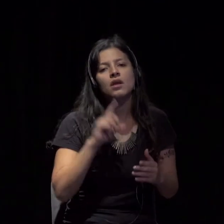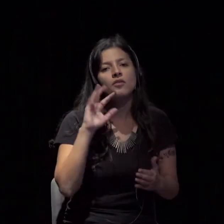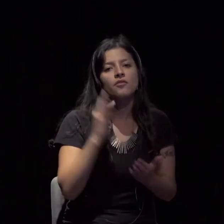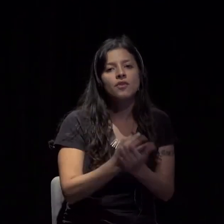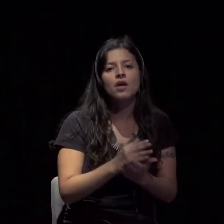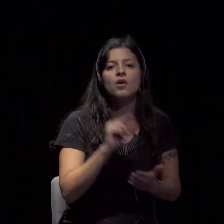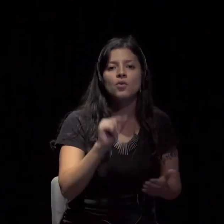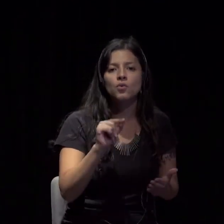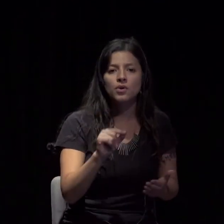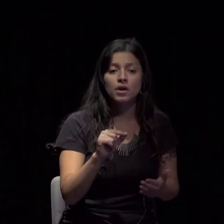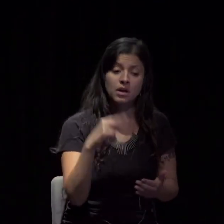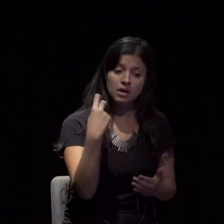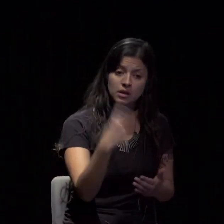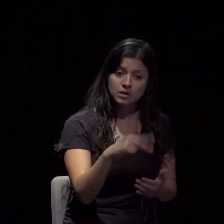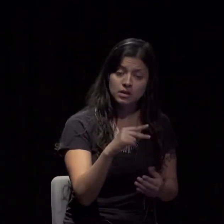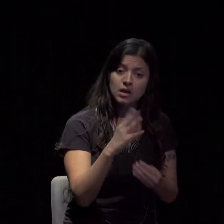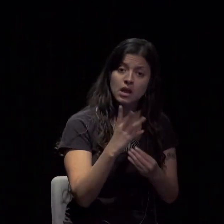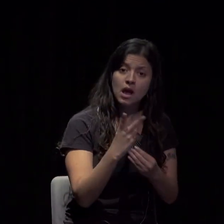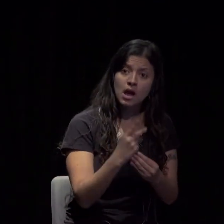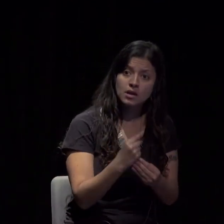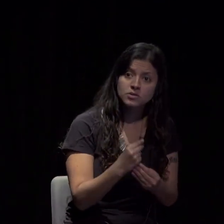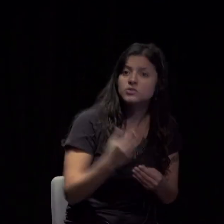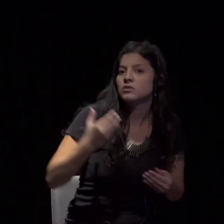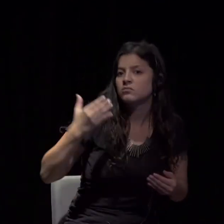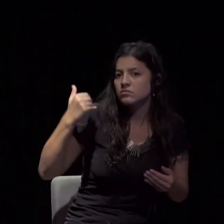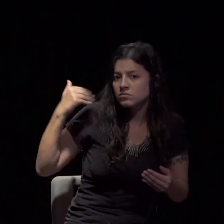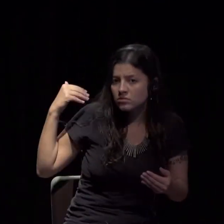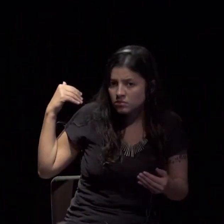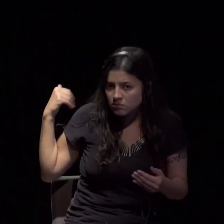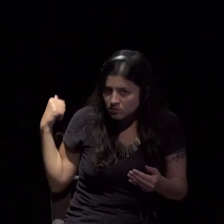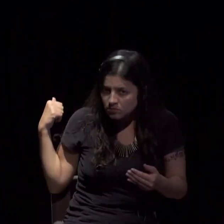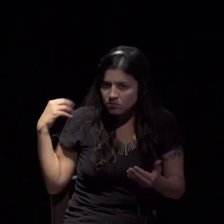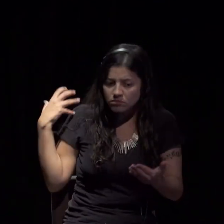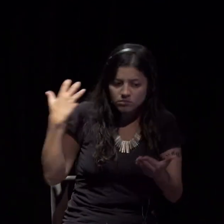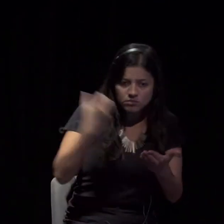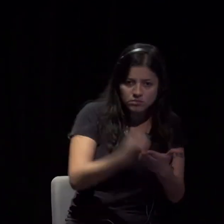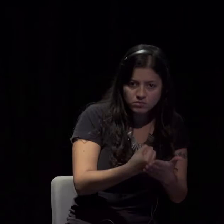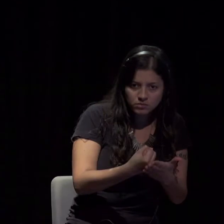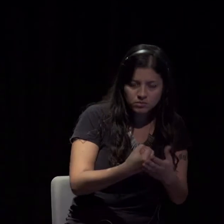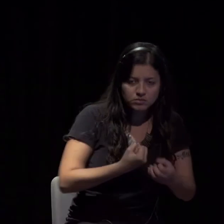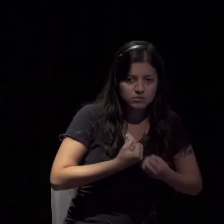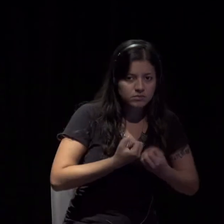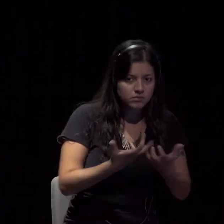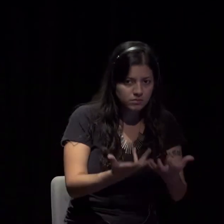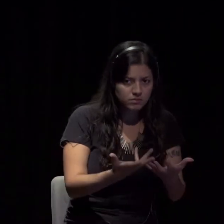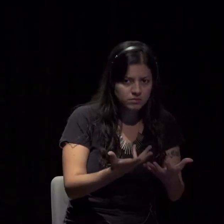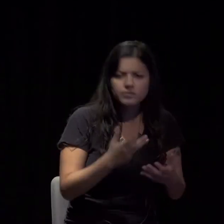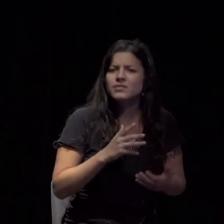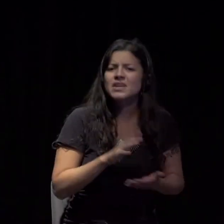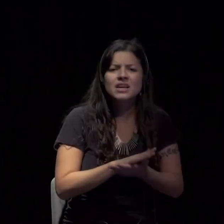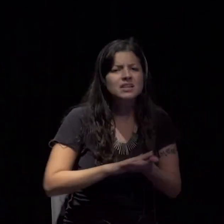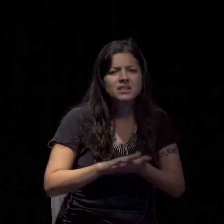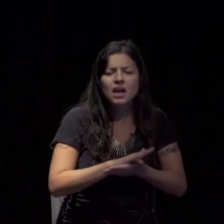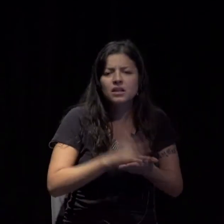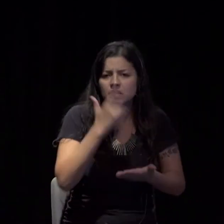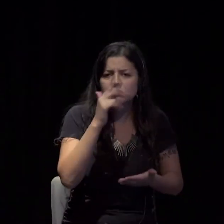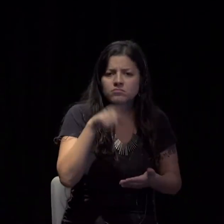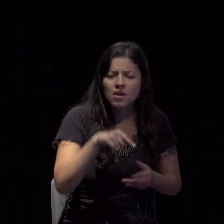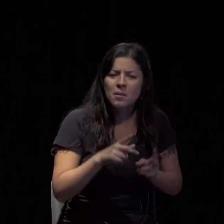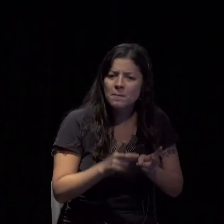popular maxim, "No condition is permanent," one of the more ubiquitous